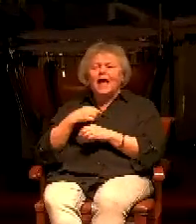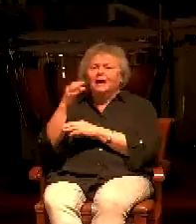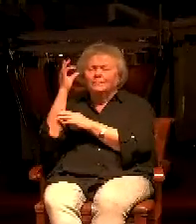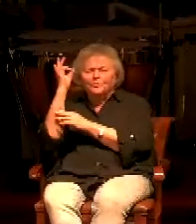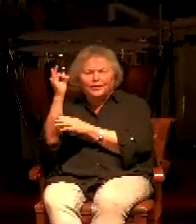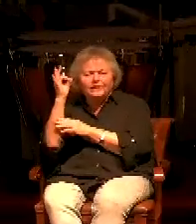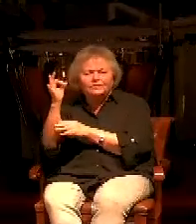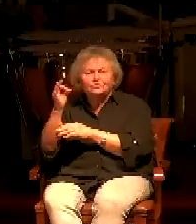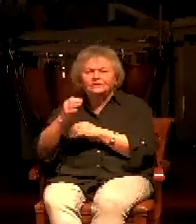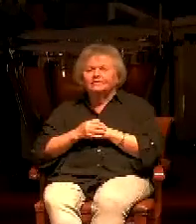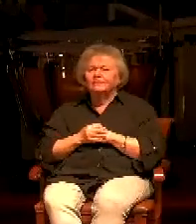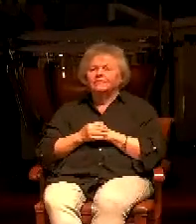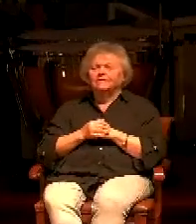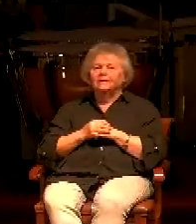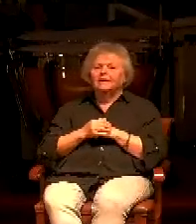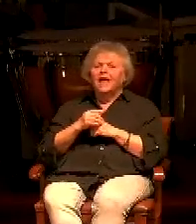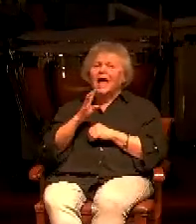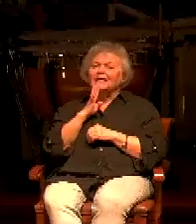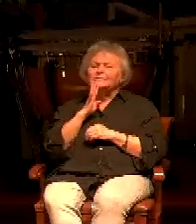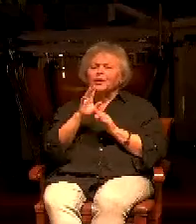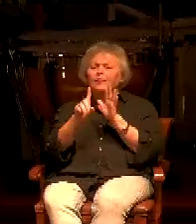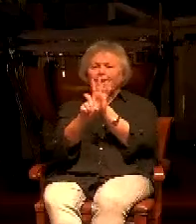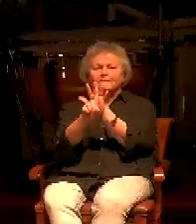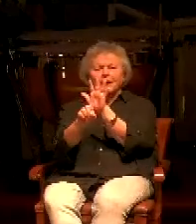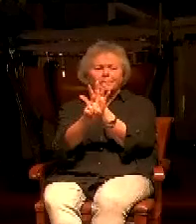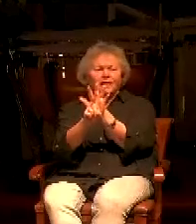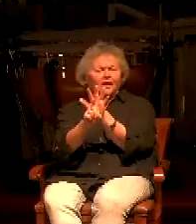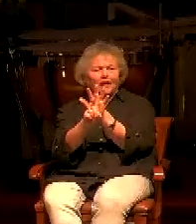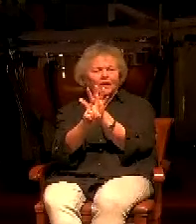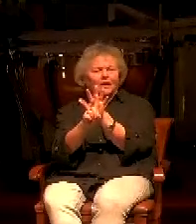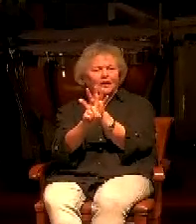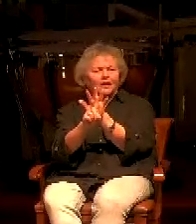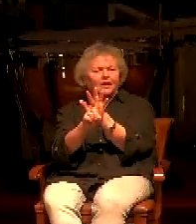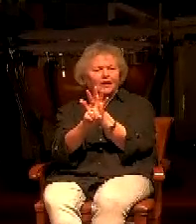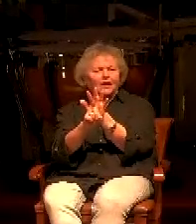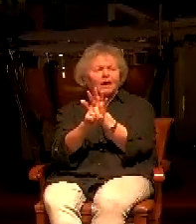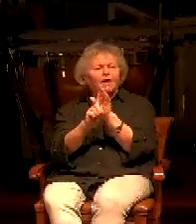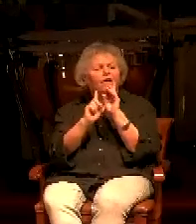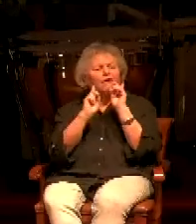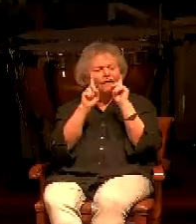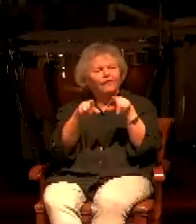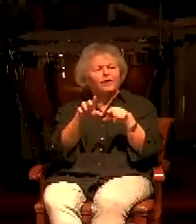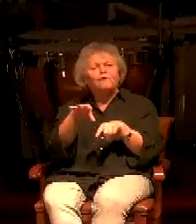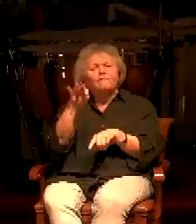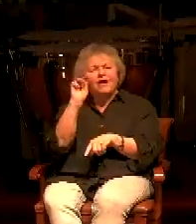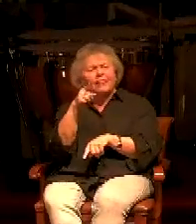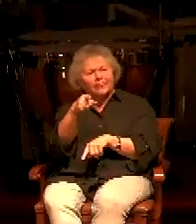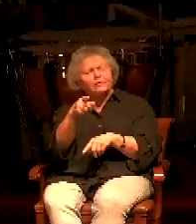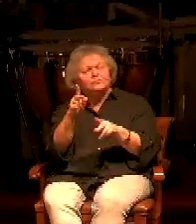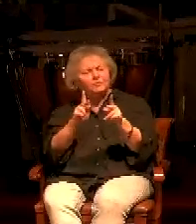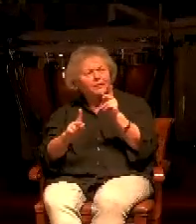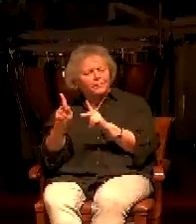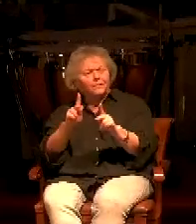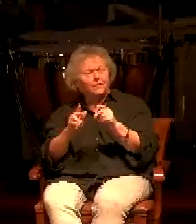A hand that he formed. A hand that he placed in a mother's womb. A hand that